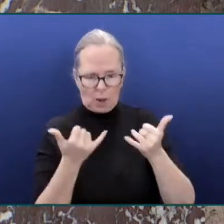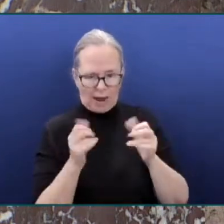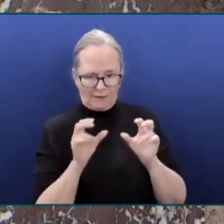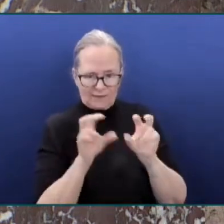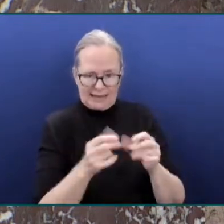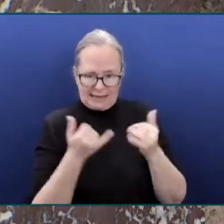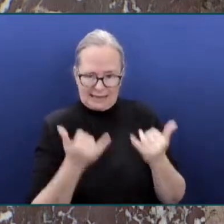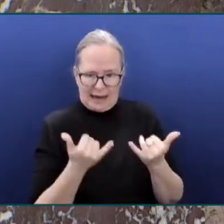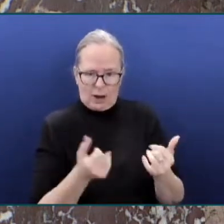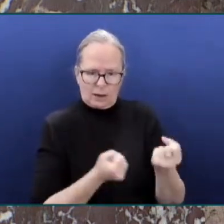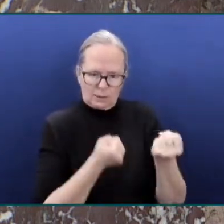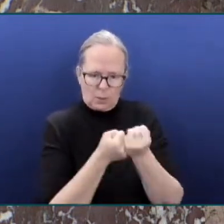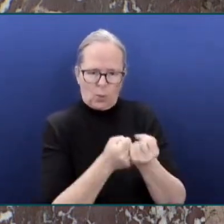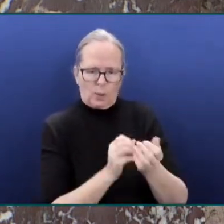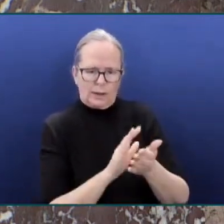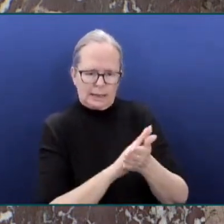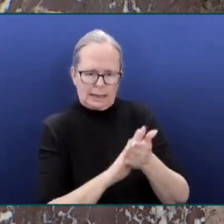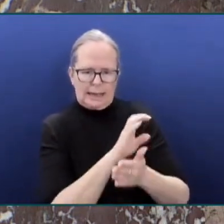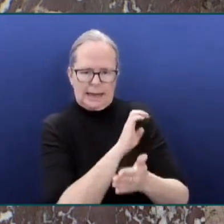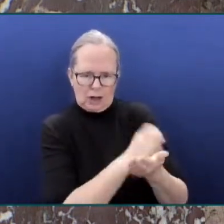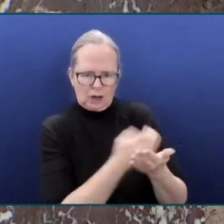BC.